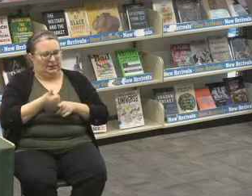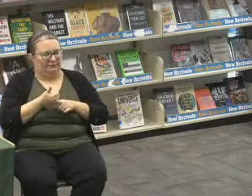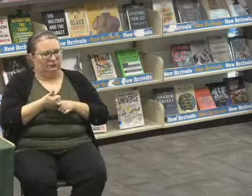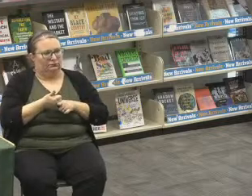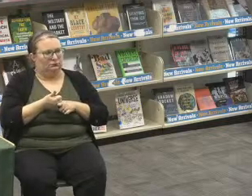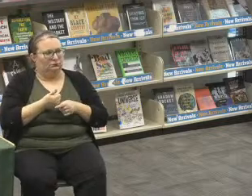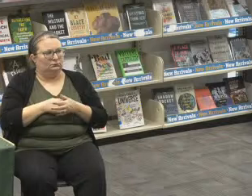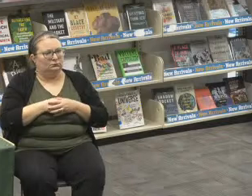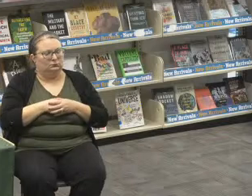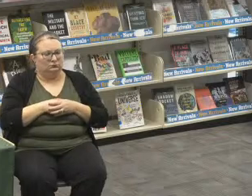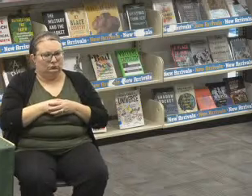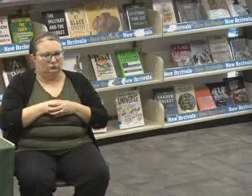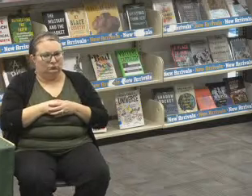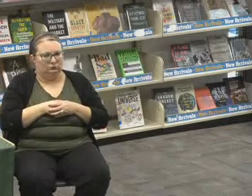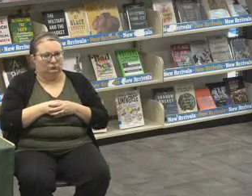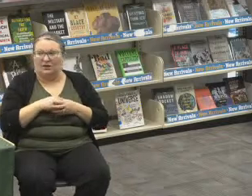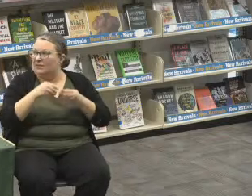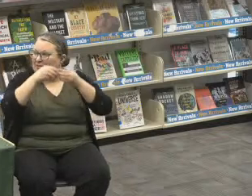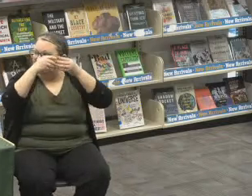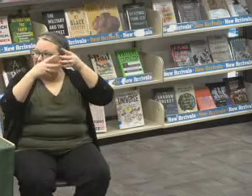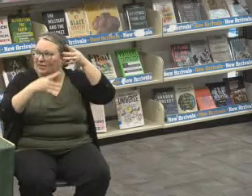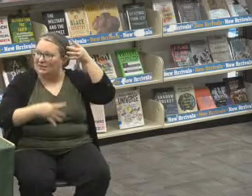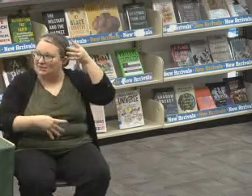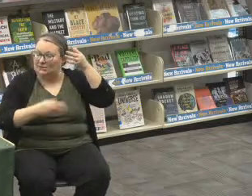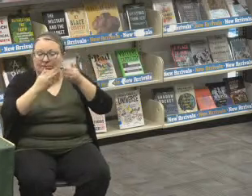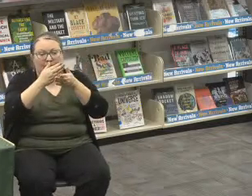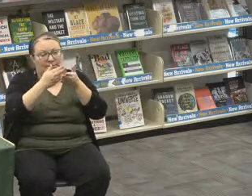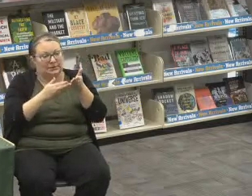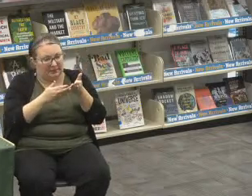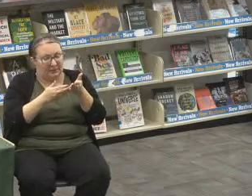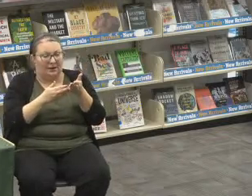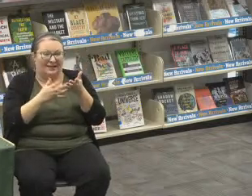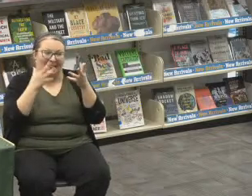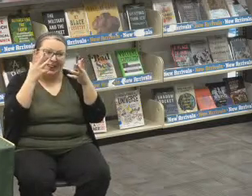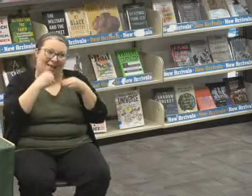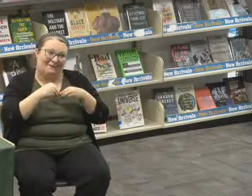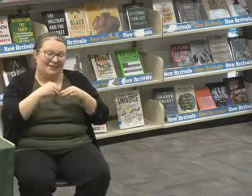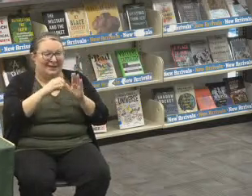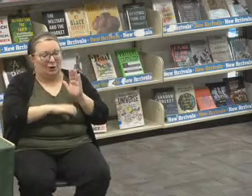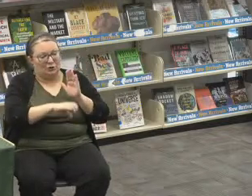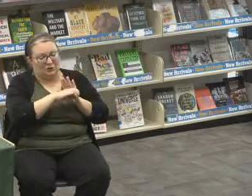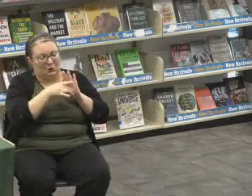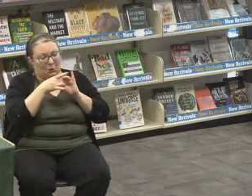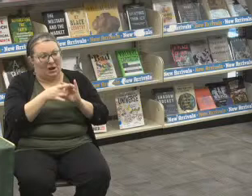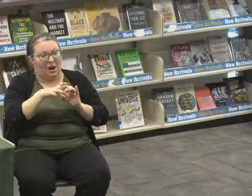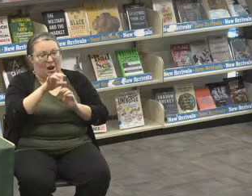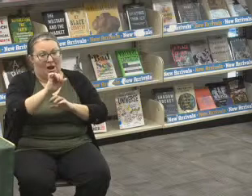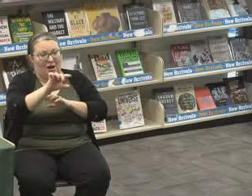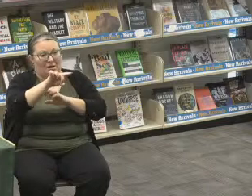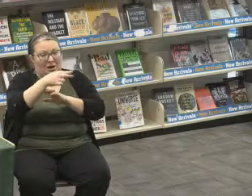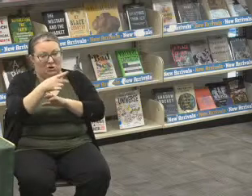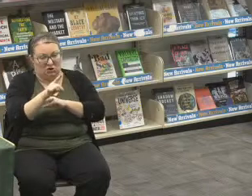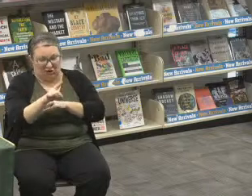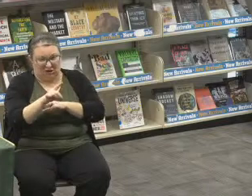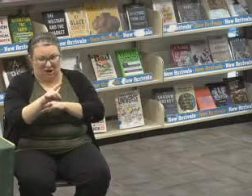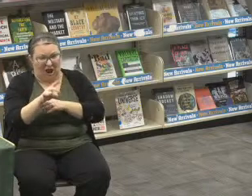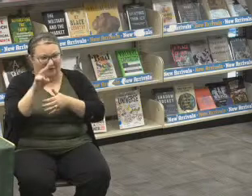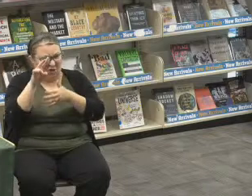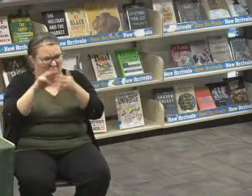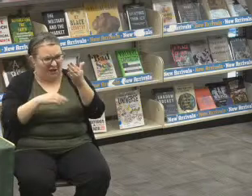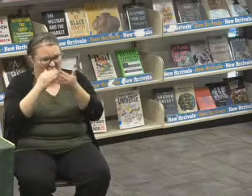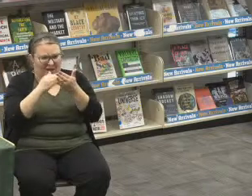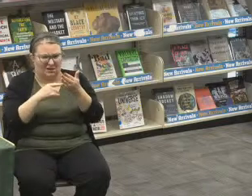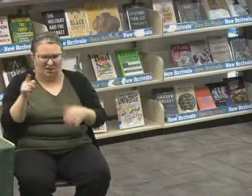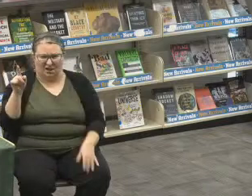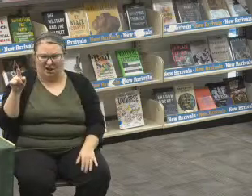So this is a list of some of the lovely attributes that go with ADHD, which have you ever looked at a list and